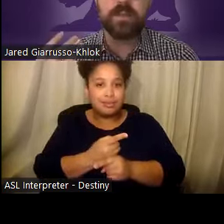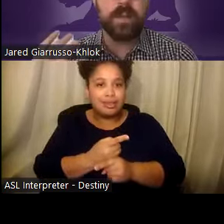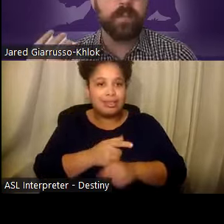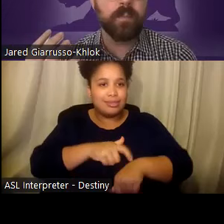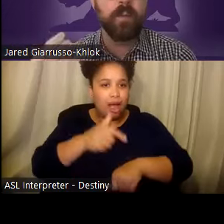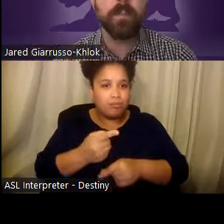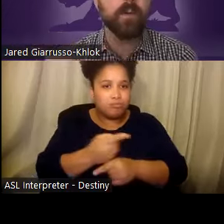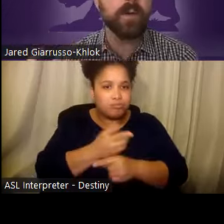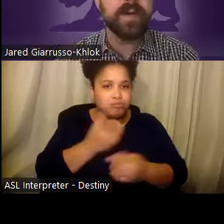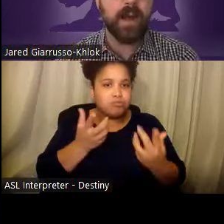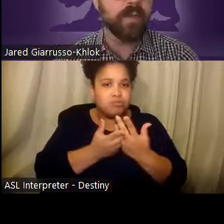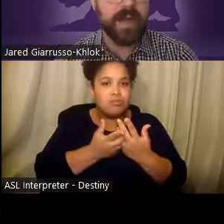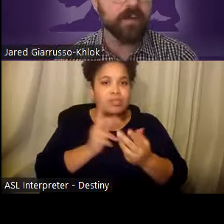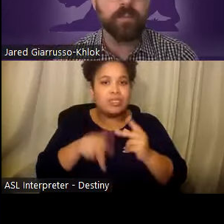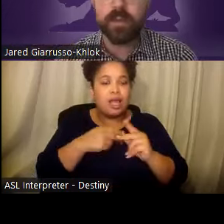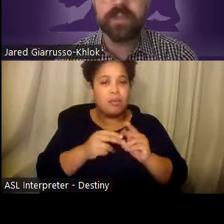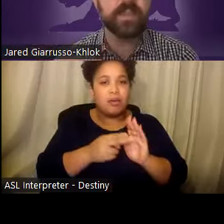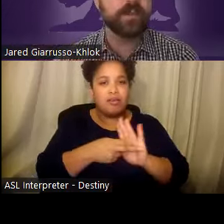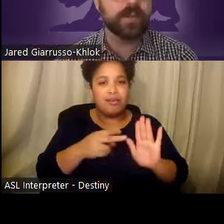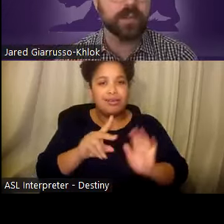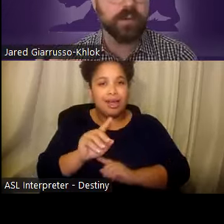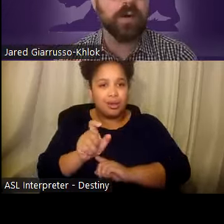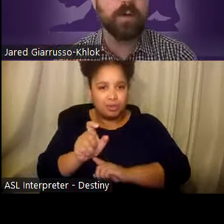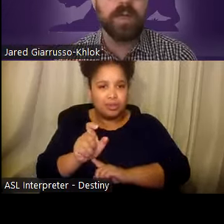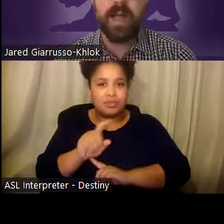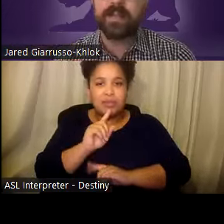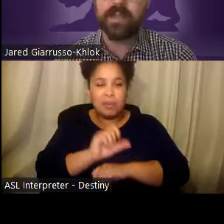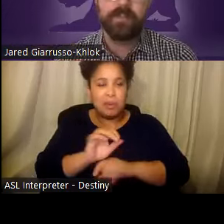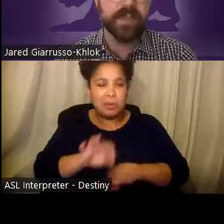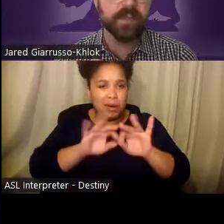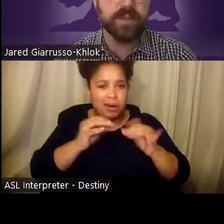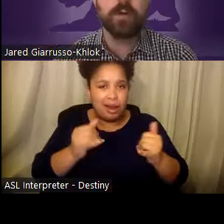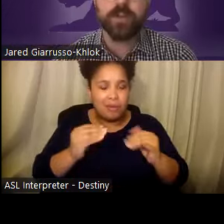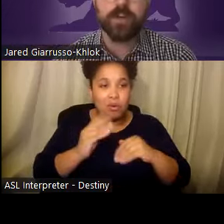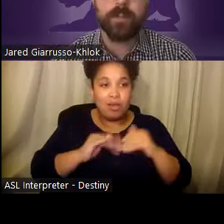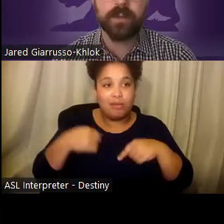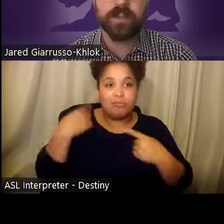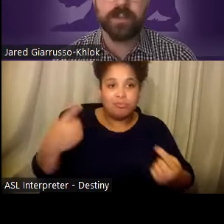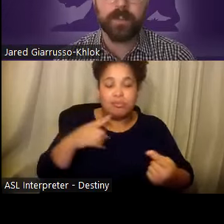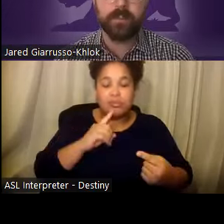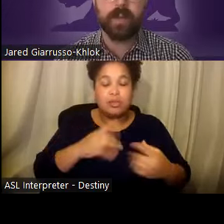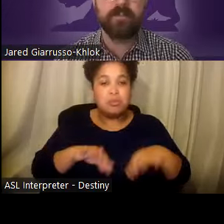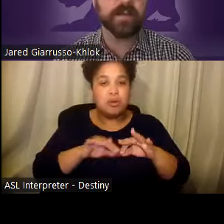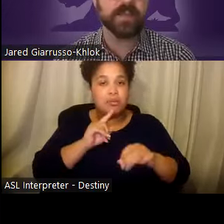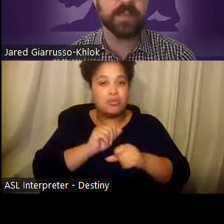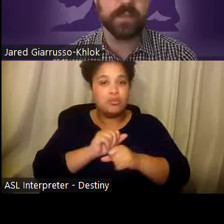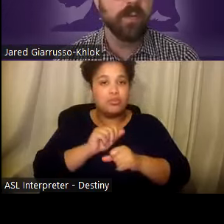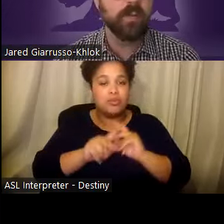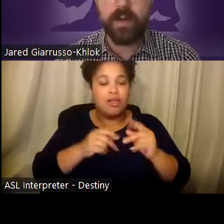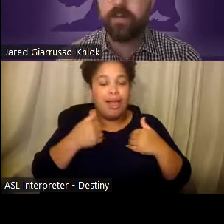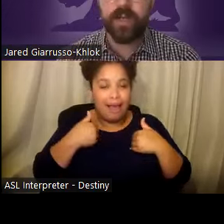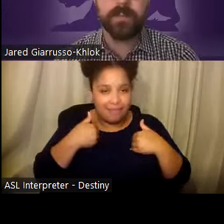work is more important now than ever and will continue to grow as being so important to ensure people have access